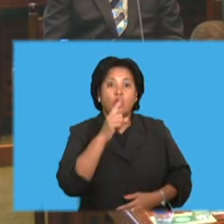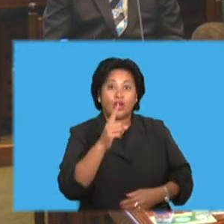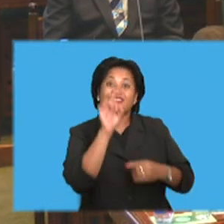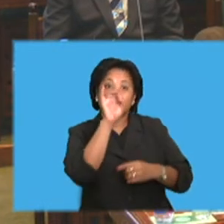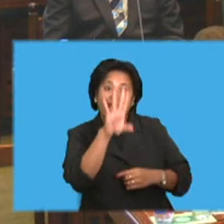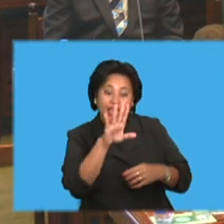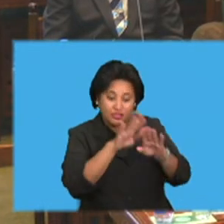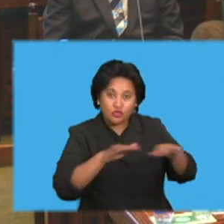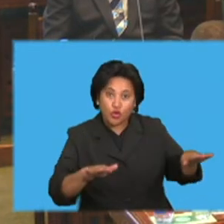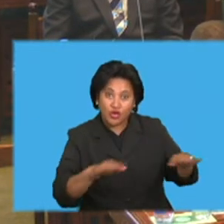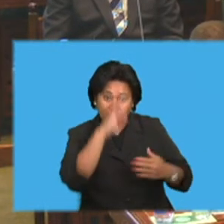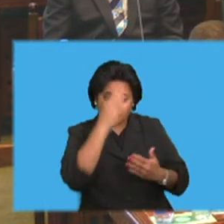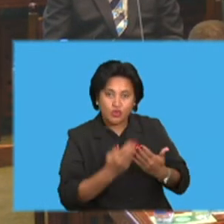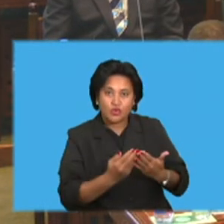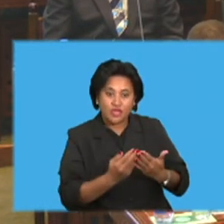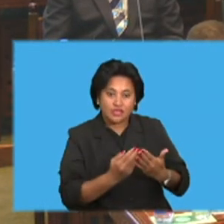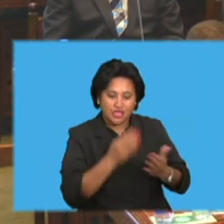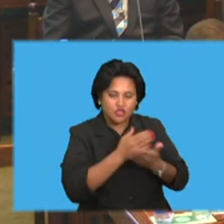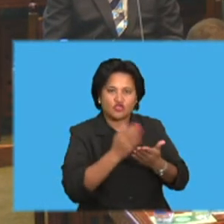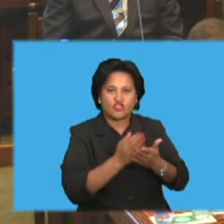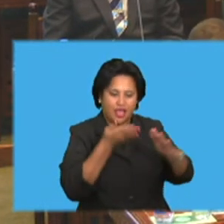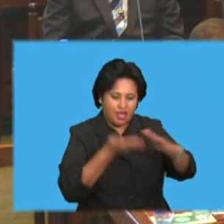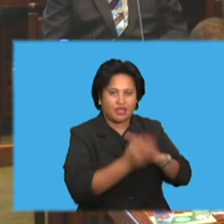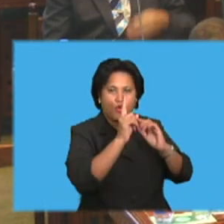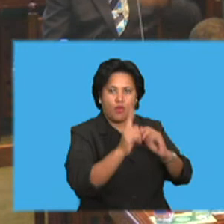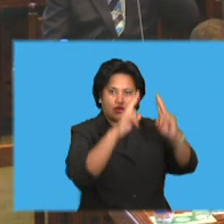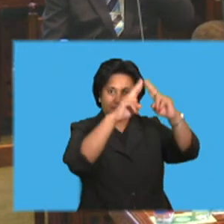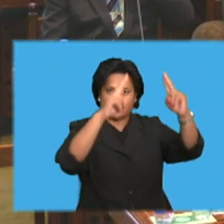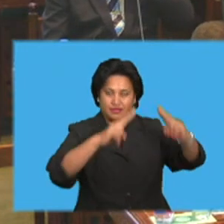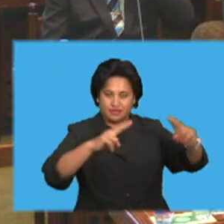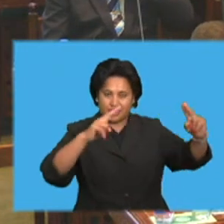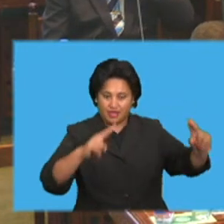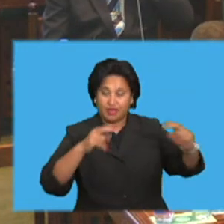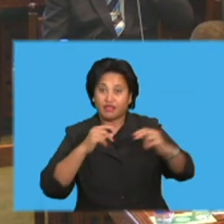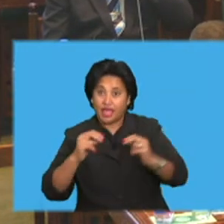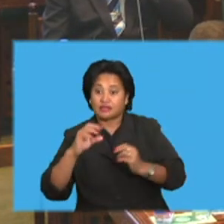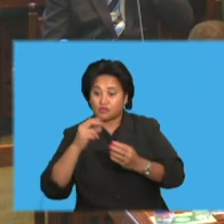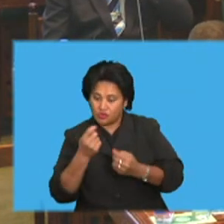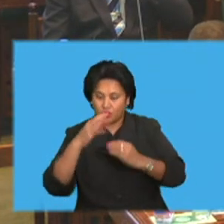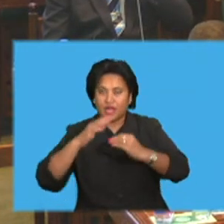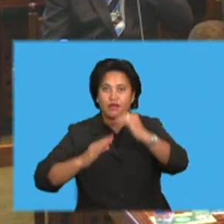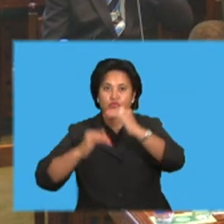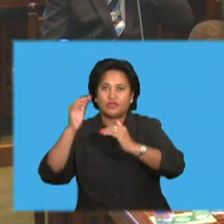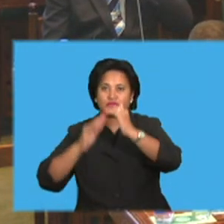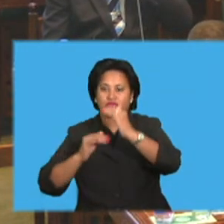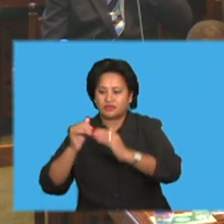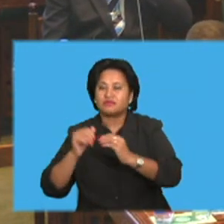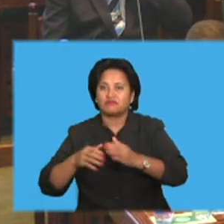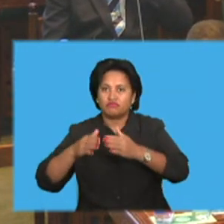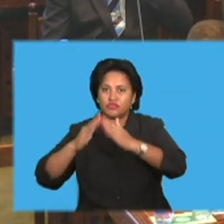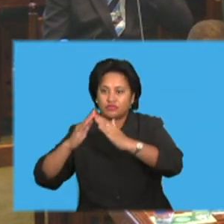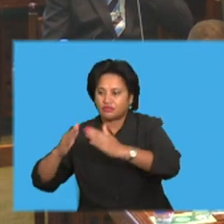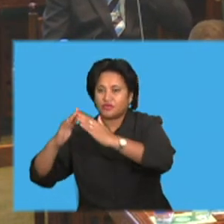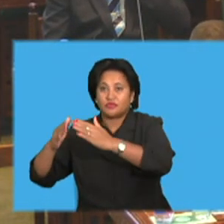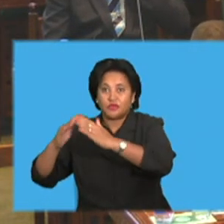it, and temporary sheds are going to be built when the work has been tendered out. This is work that was referred to us much later